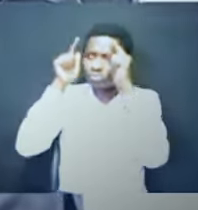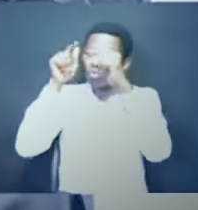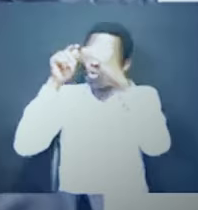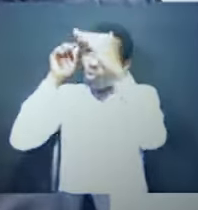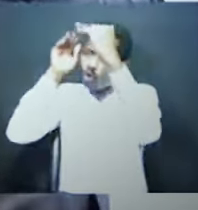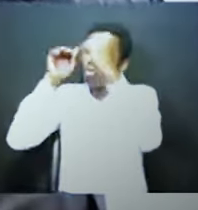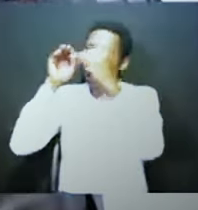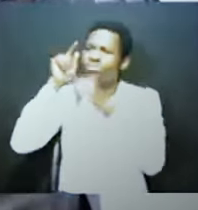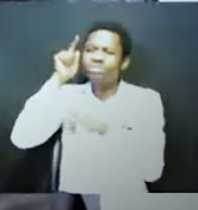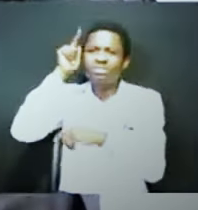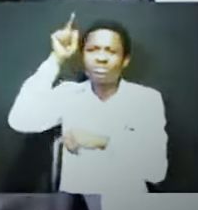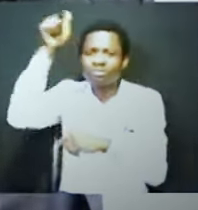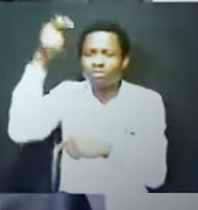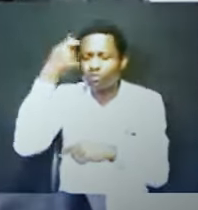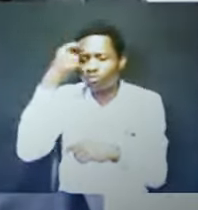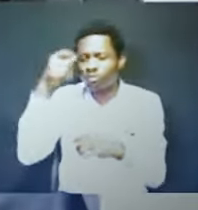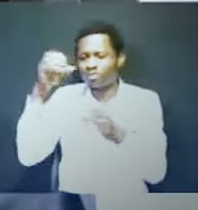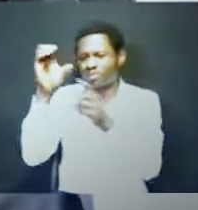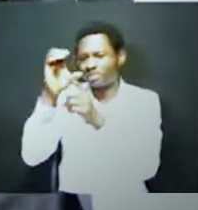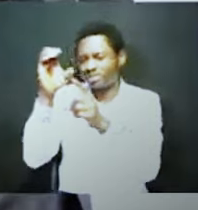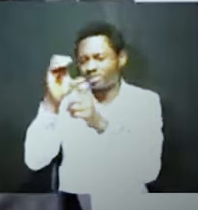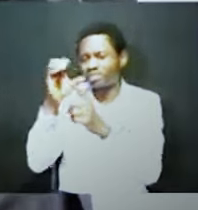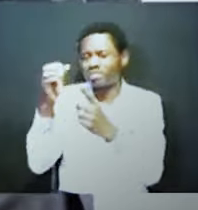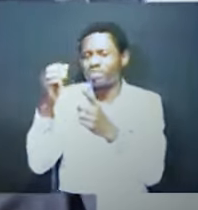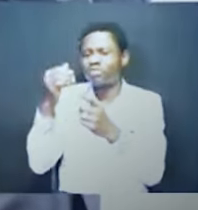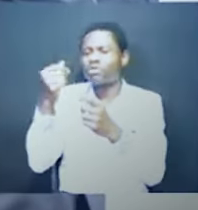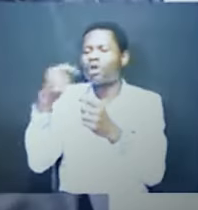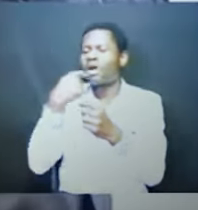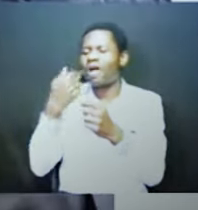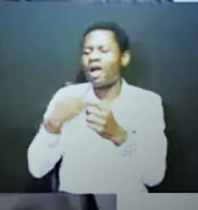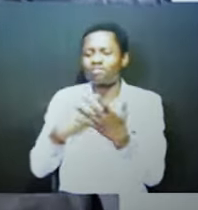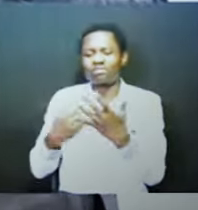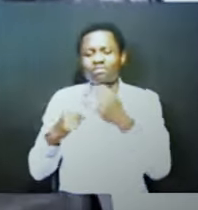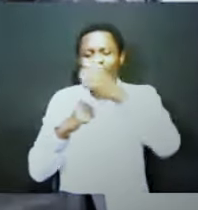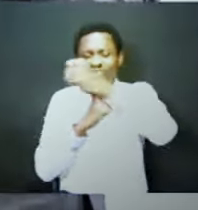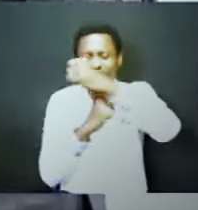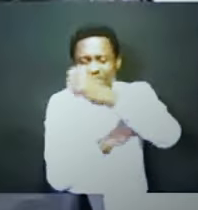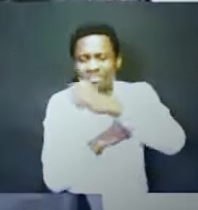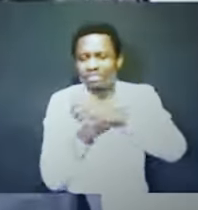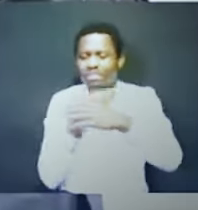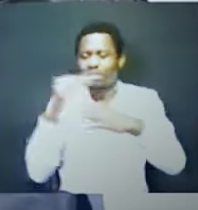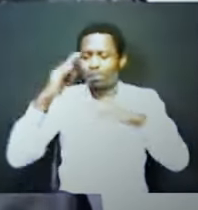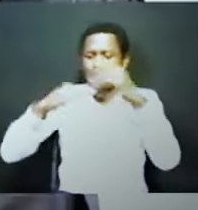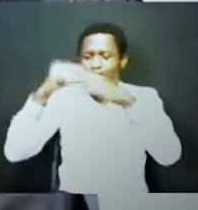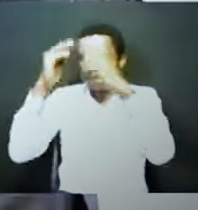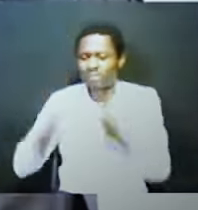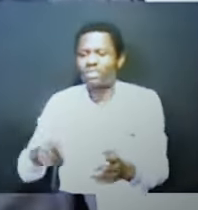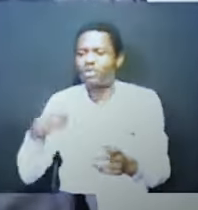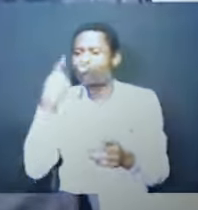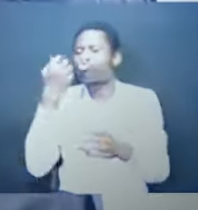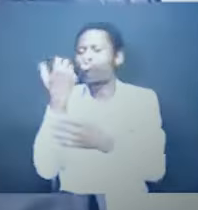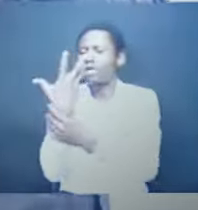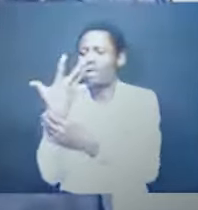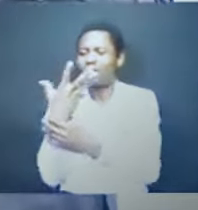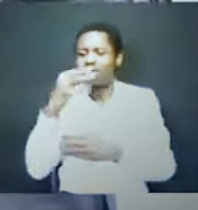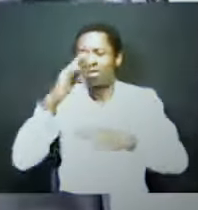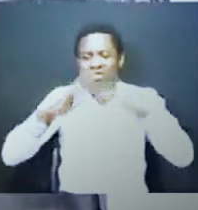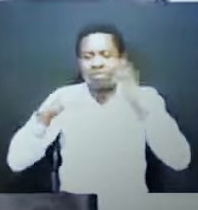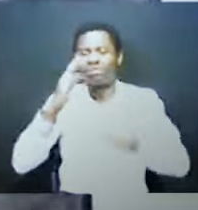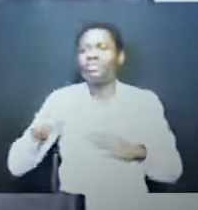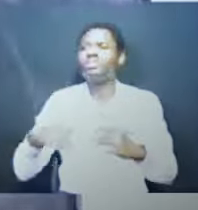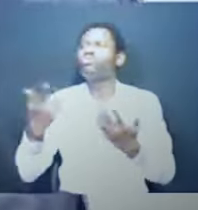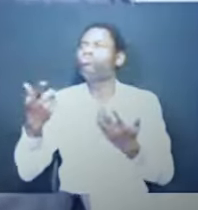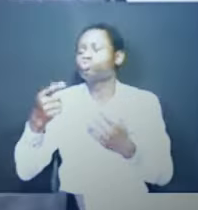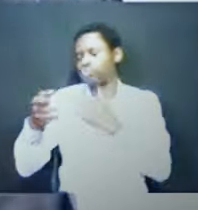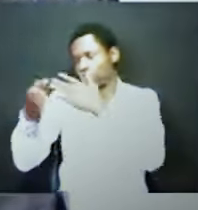architect and builder is God. Now otwen kura e wofapem ah ne chichefo ne yefo